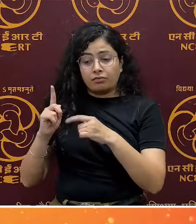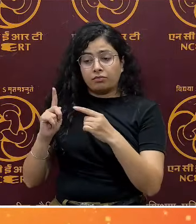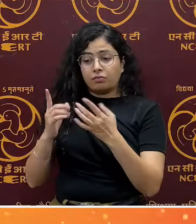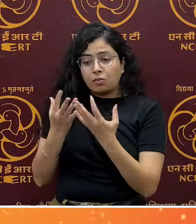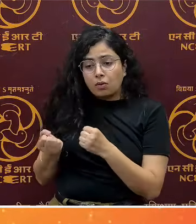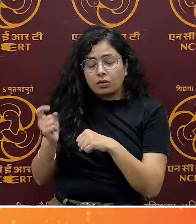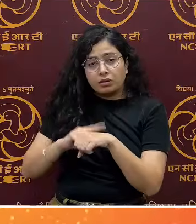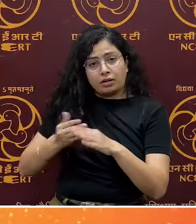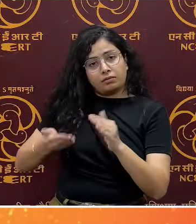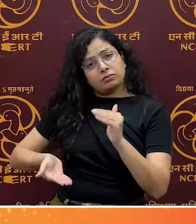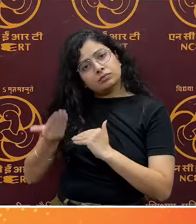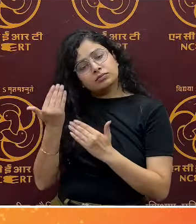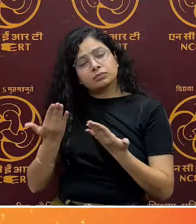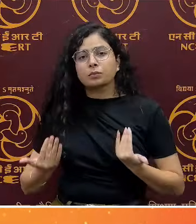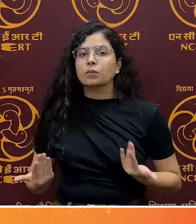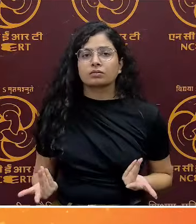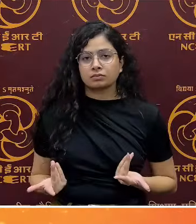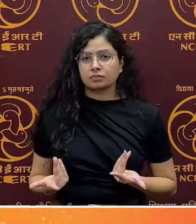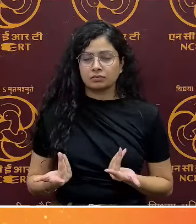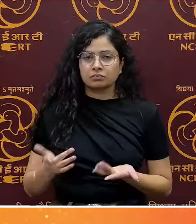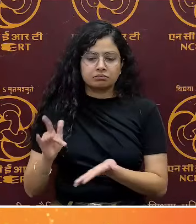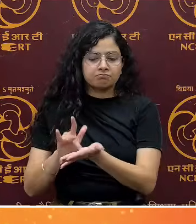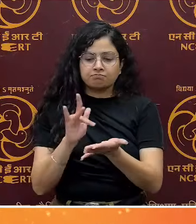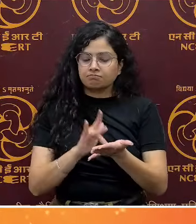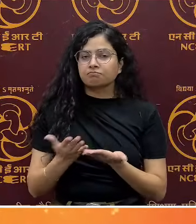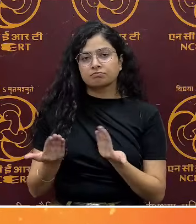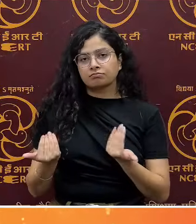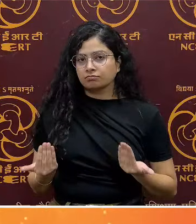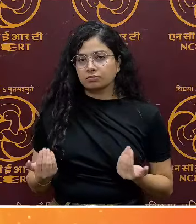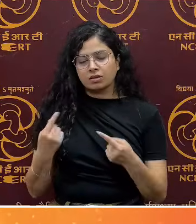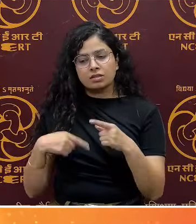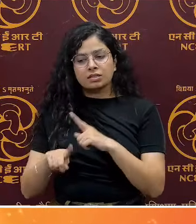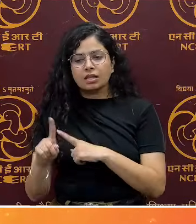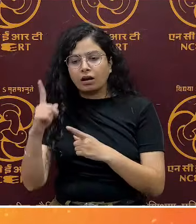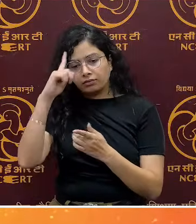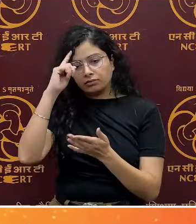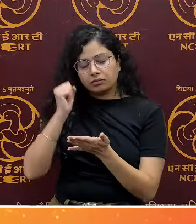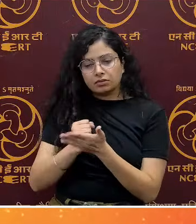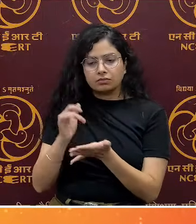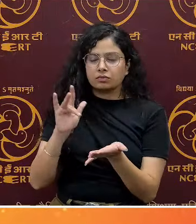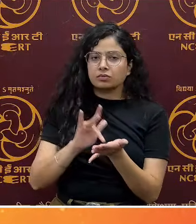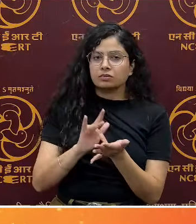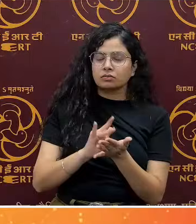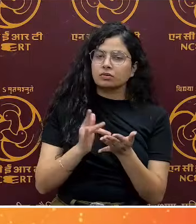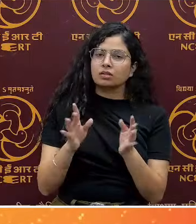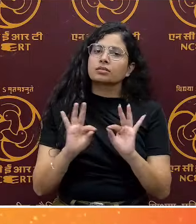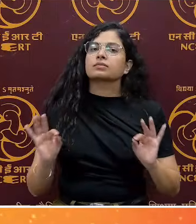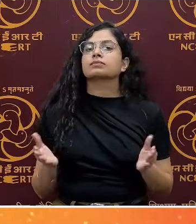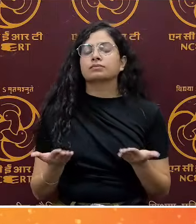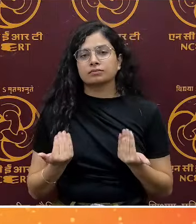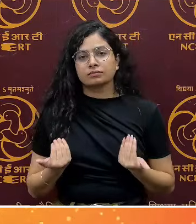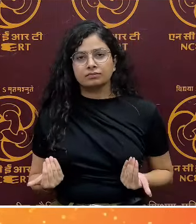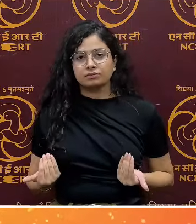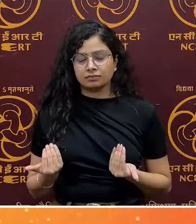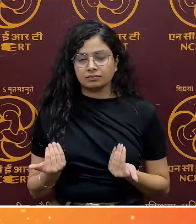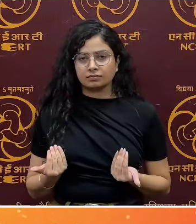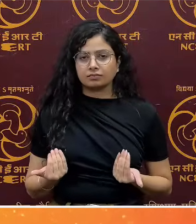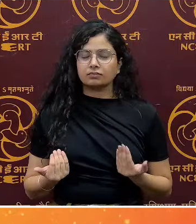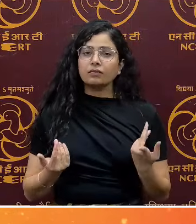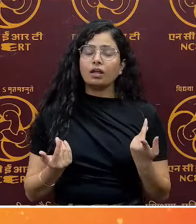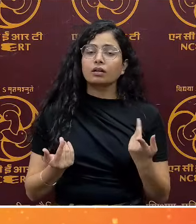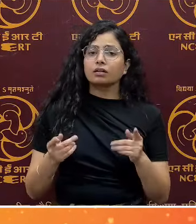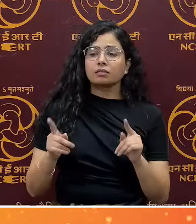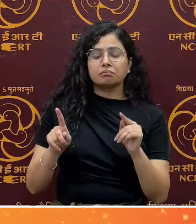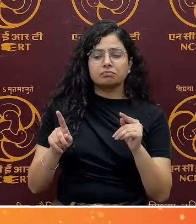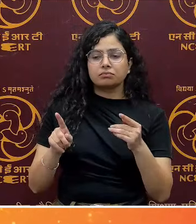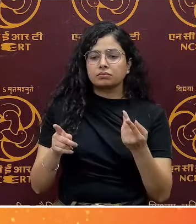They can do Exactly. the simulation, they can perform these simulations at their own place with ease. And that also n number N of number times.